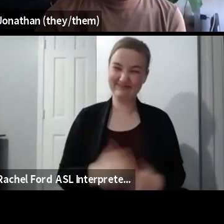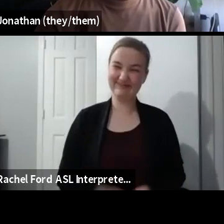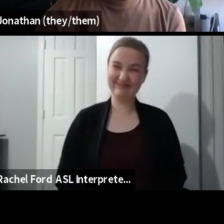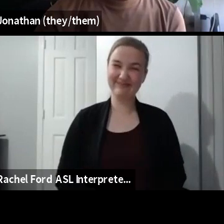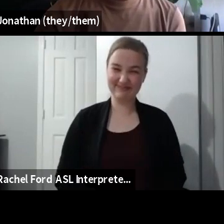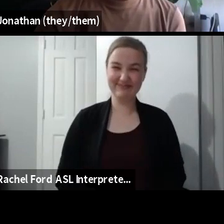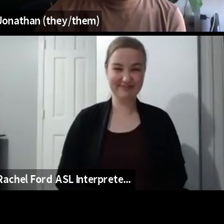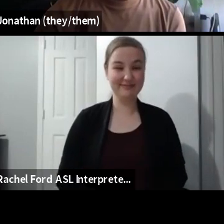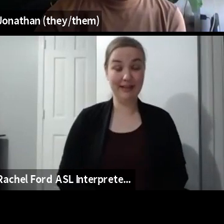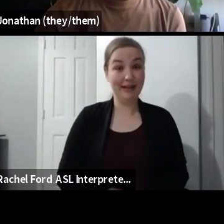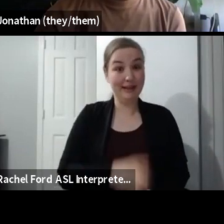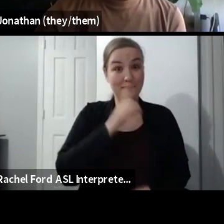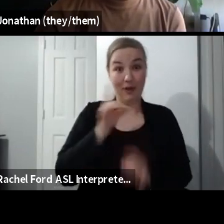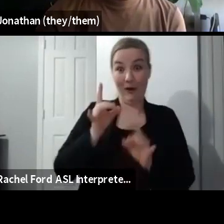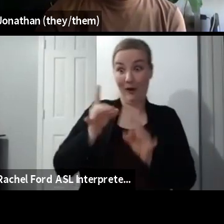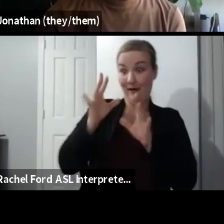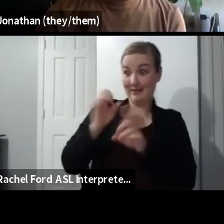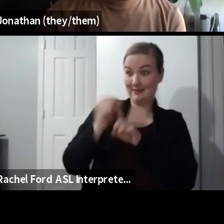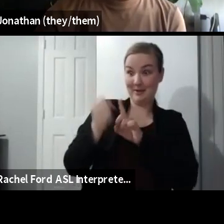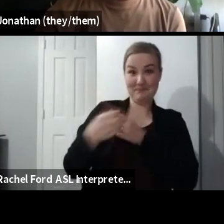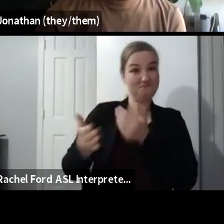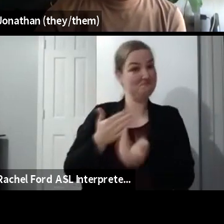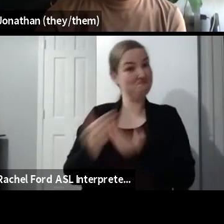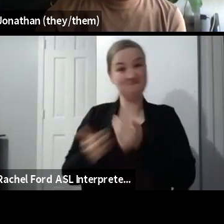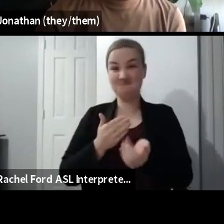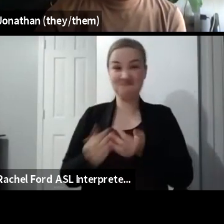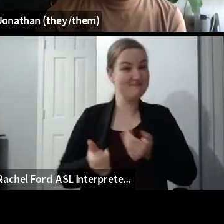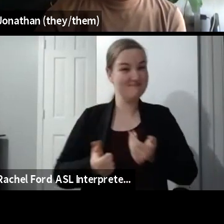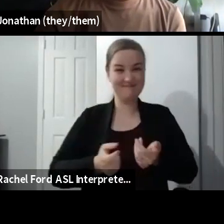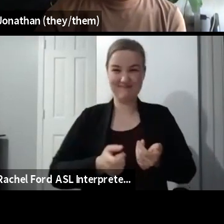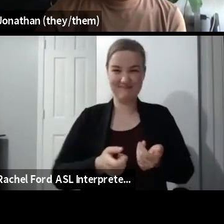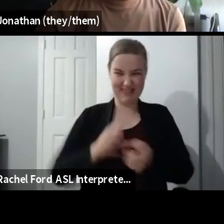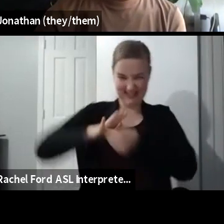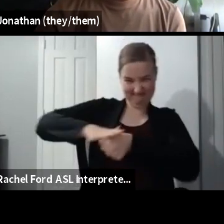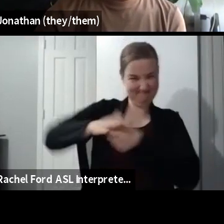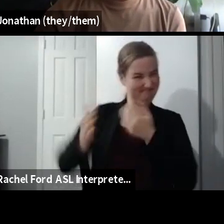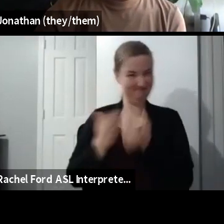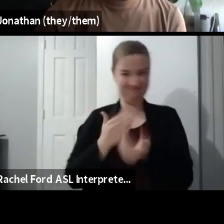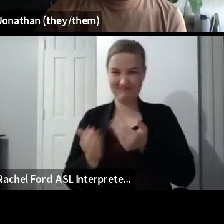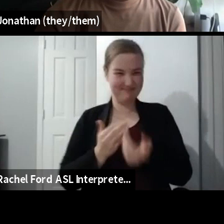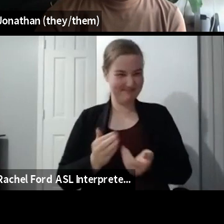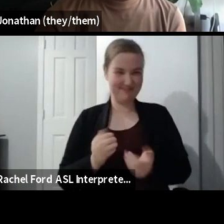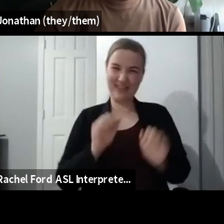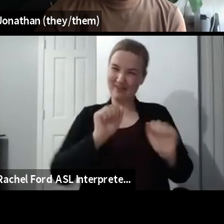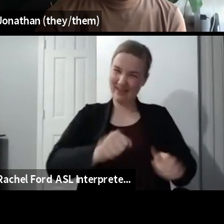in horrible situations or anxiety-filled situations, as you said, Jonathan.